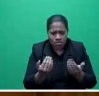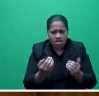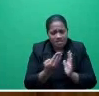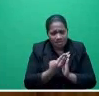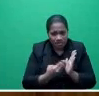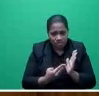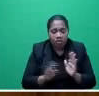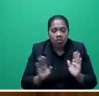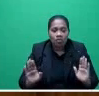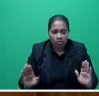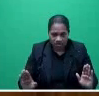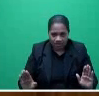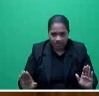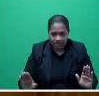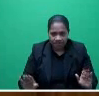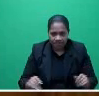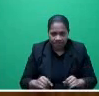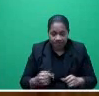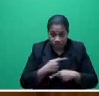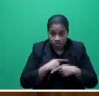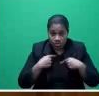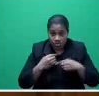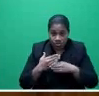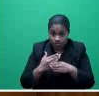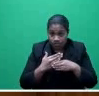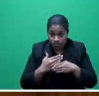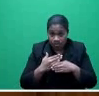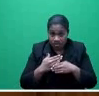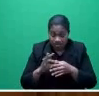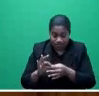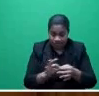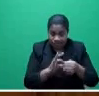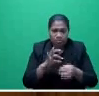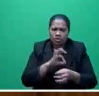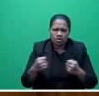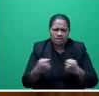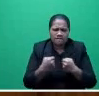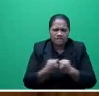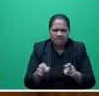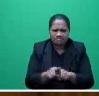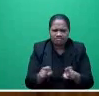Order. We work with each other. We don't fight like opposition.